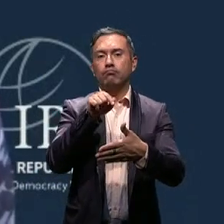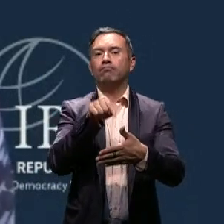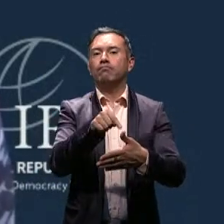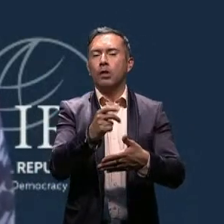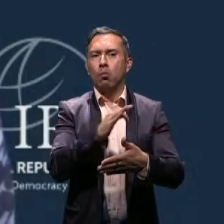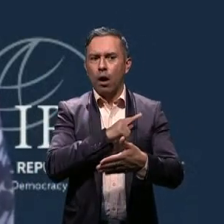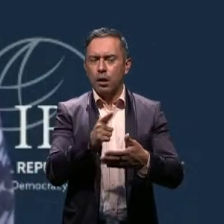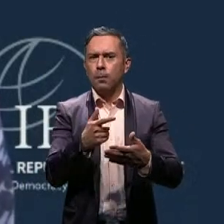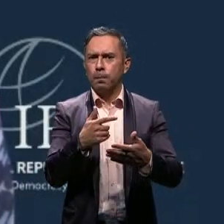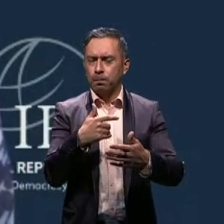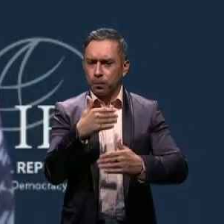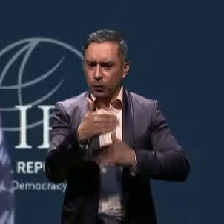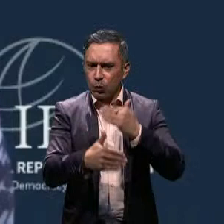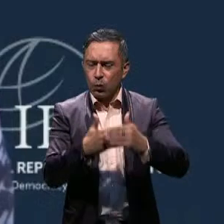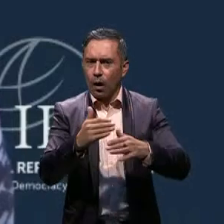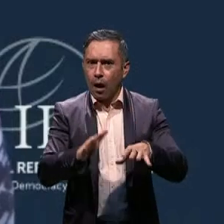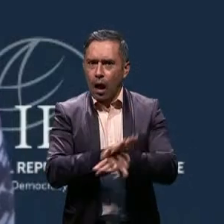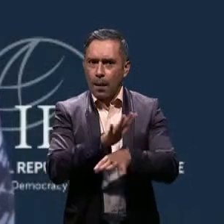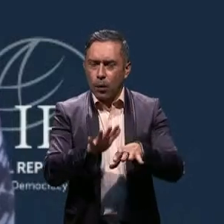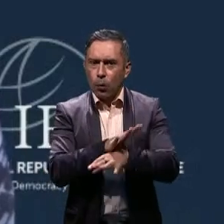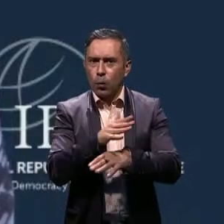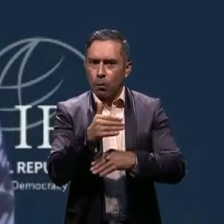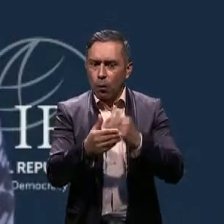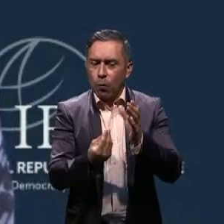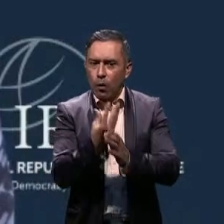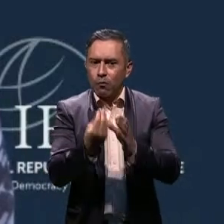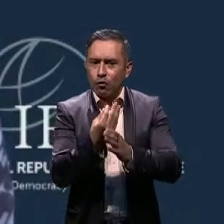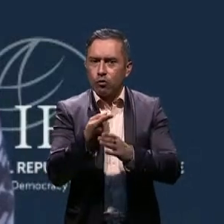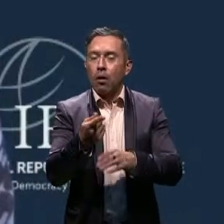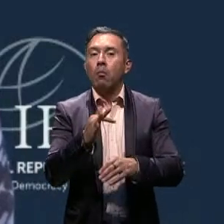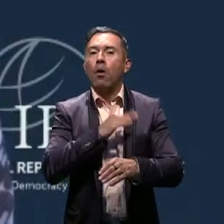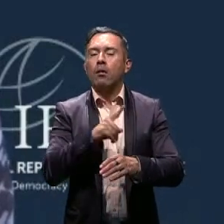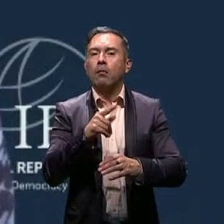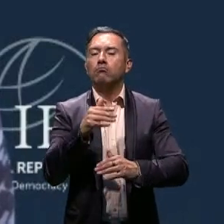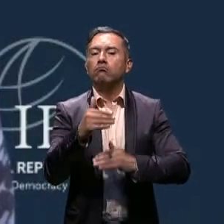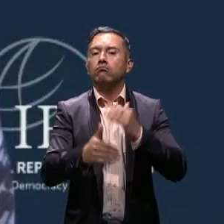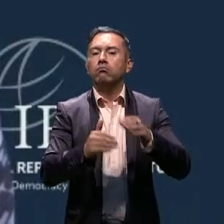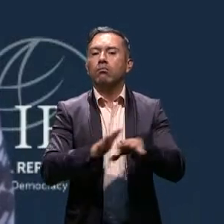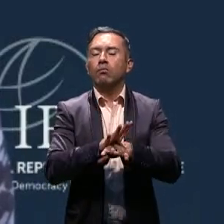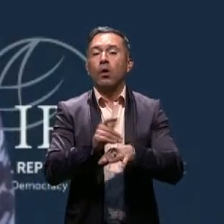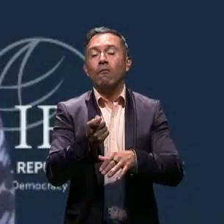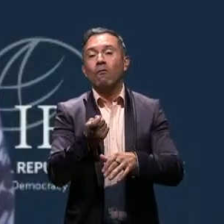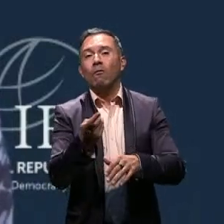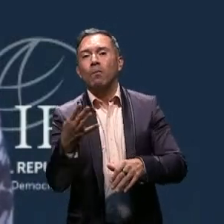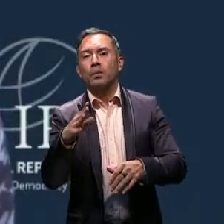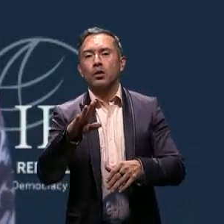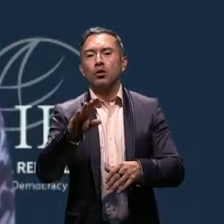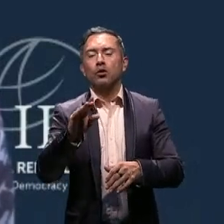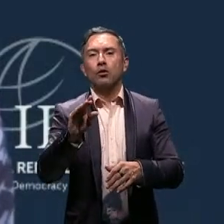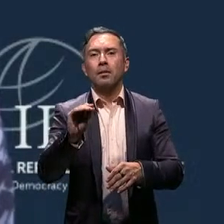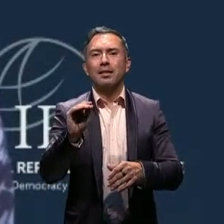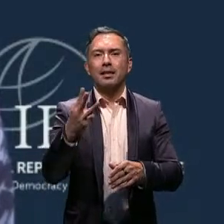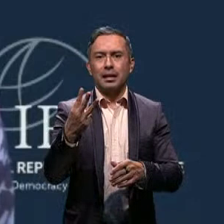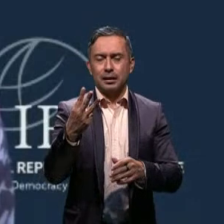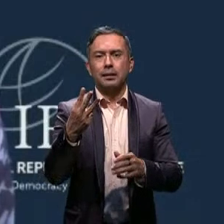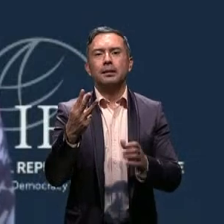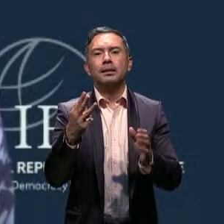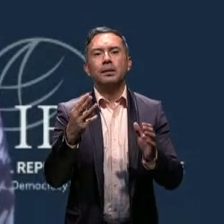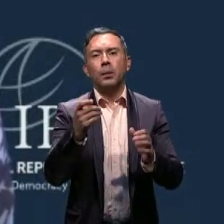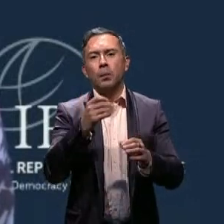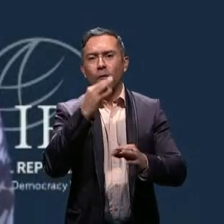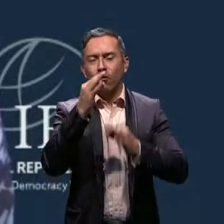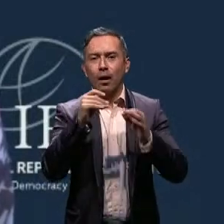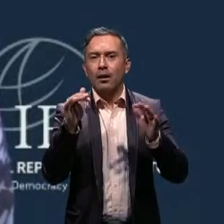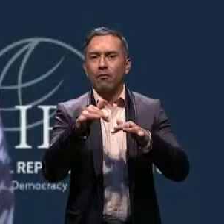that have been facing, that are innovation, change, and that they have done